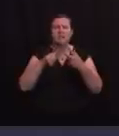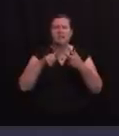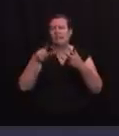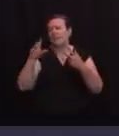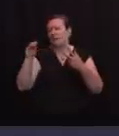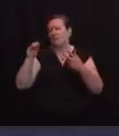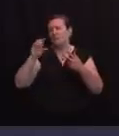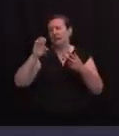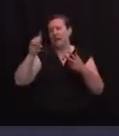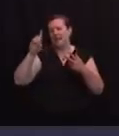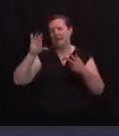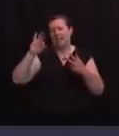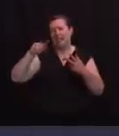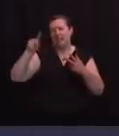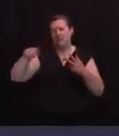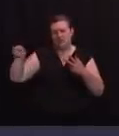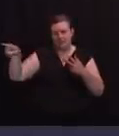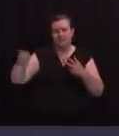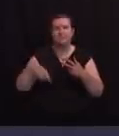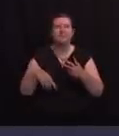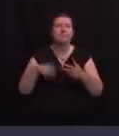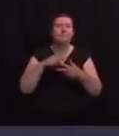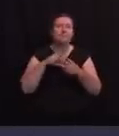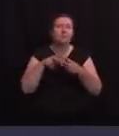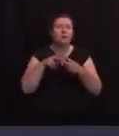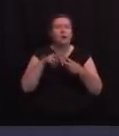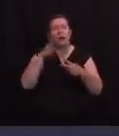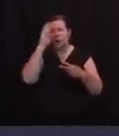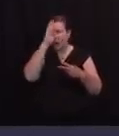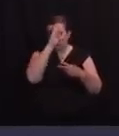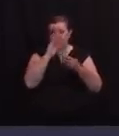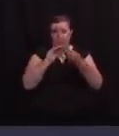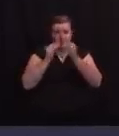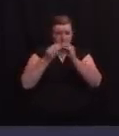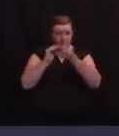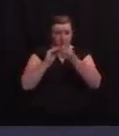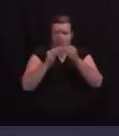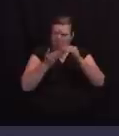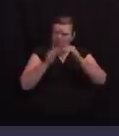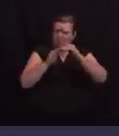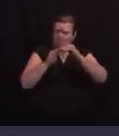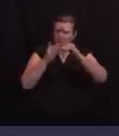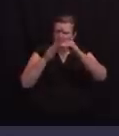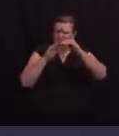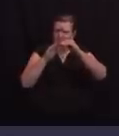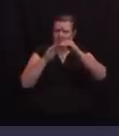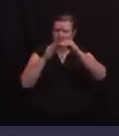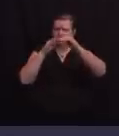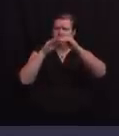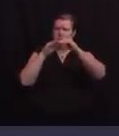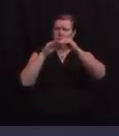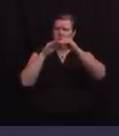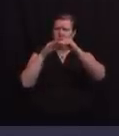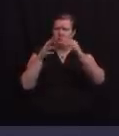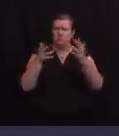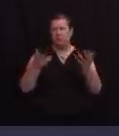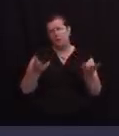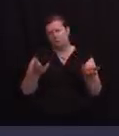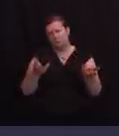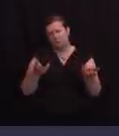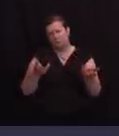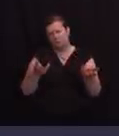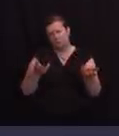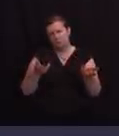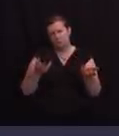RT and hospitalizations are inching up. I know that we've been talking about this stuff is going sideways. I know we